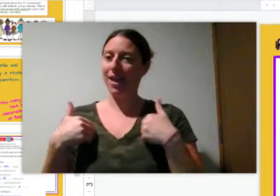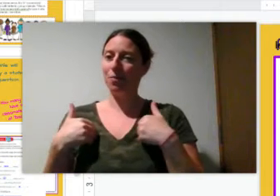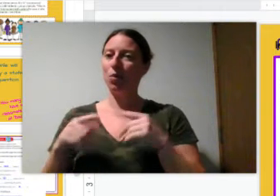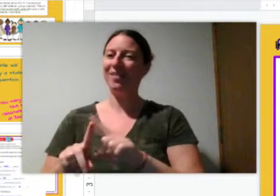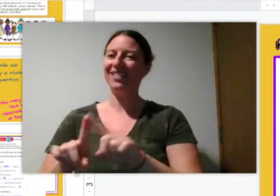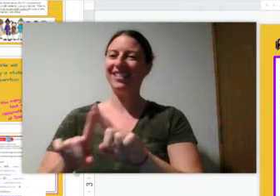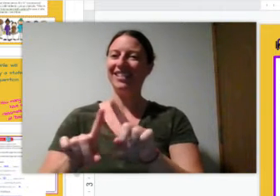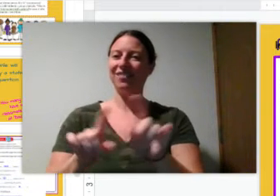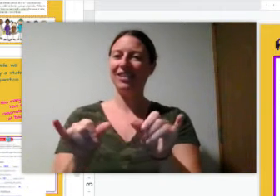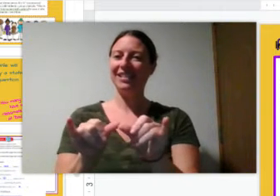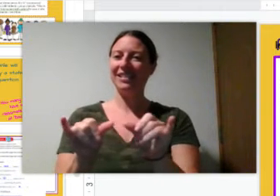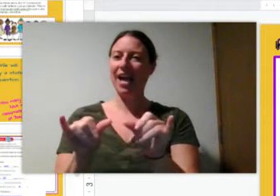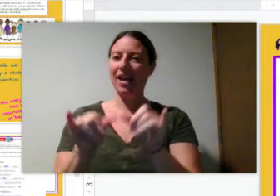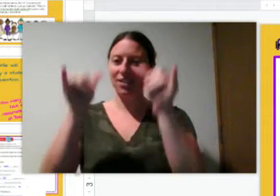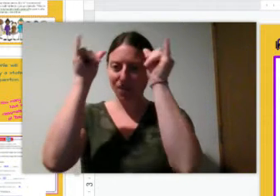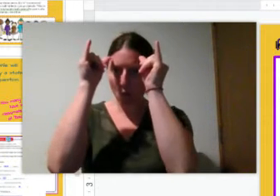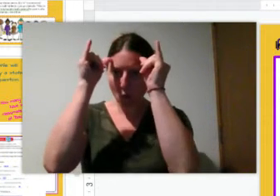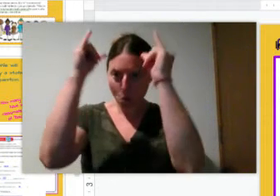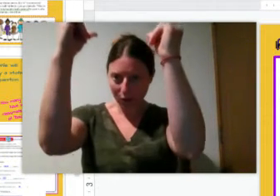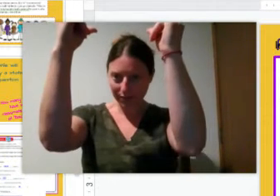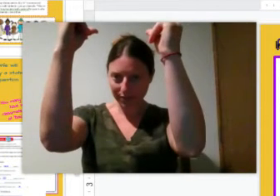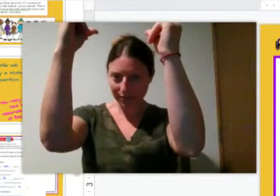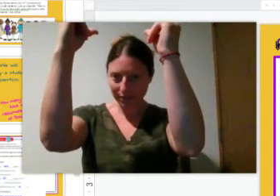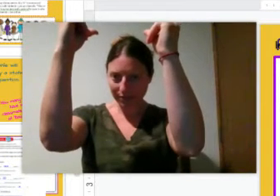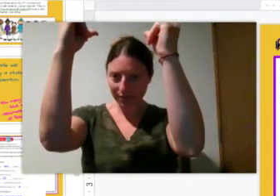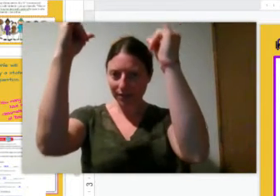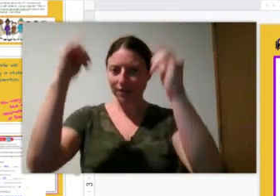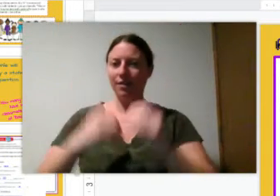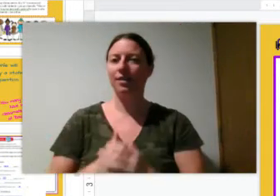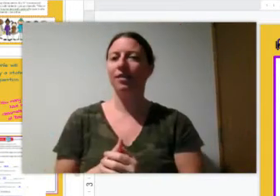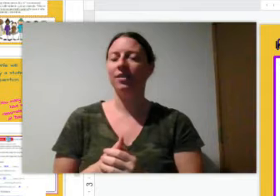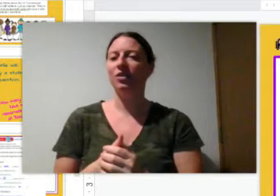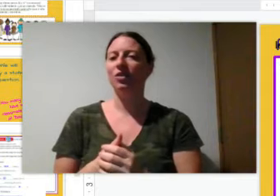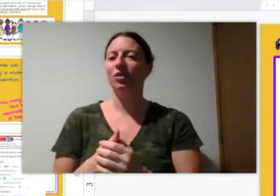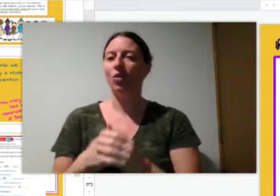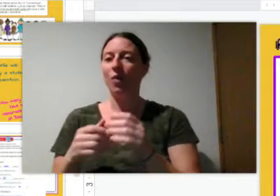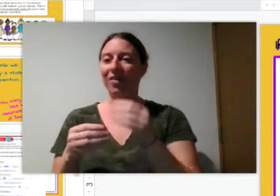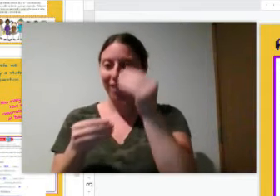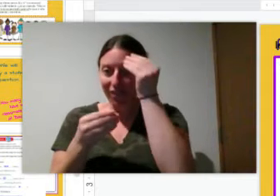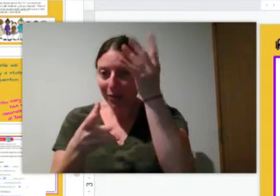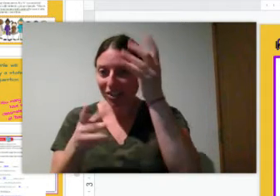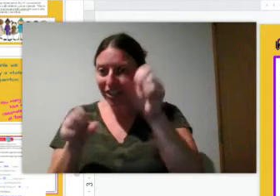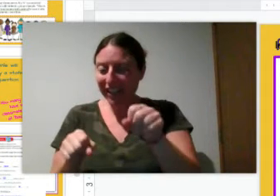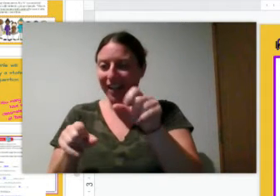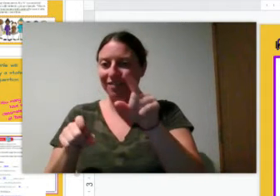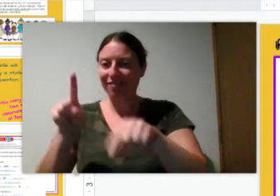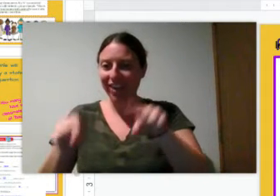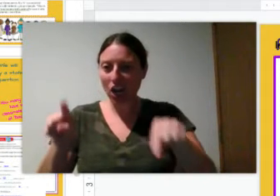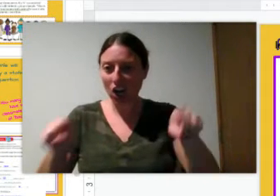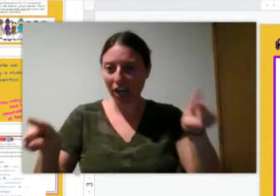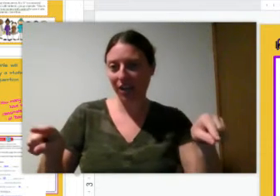the value of a set of data that can vary. So it is a statistical